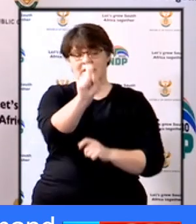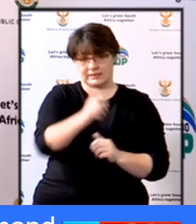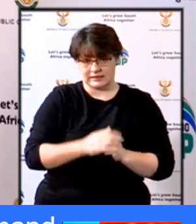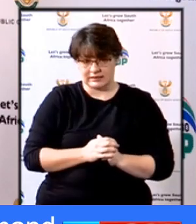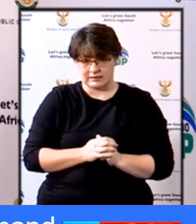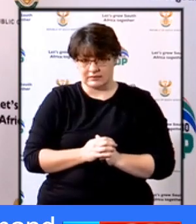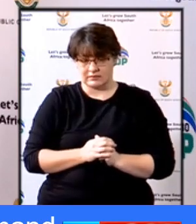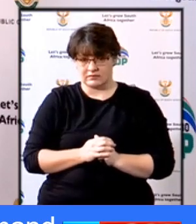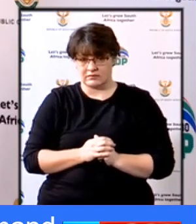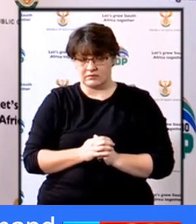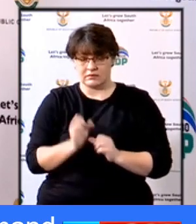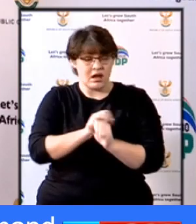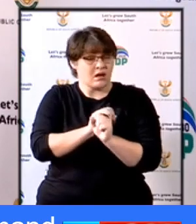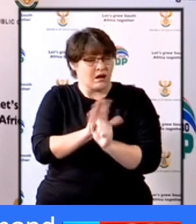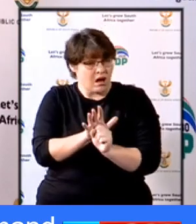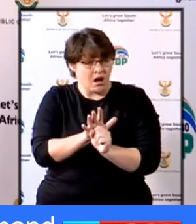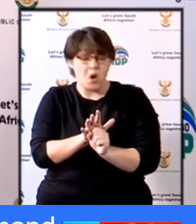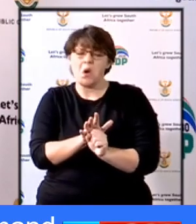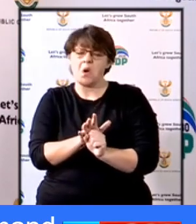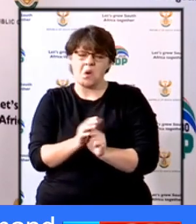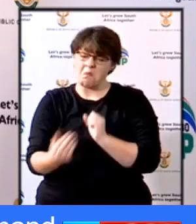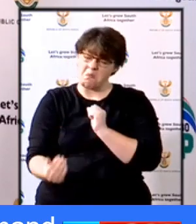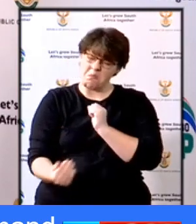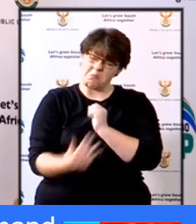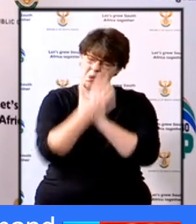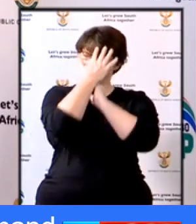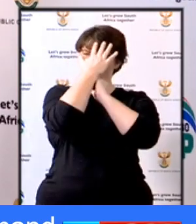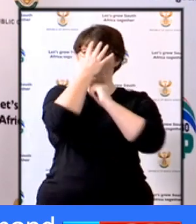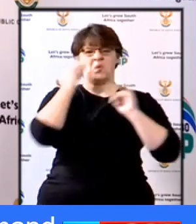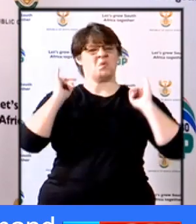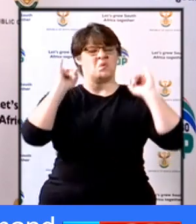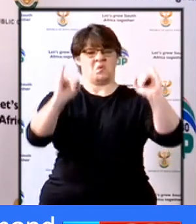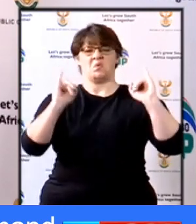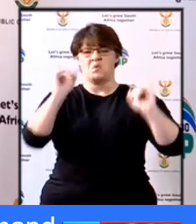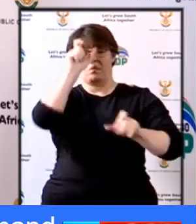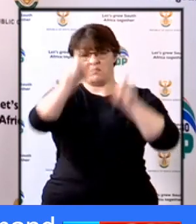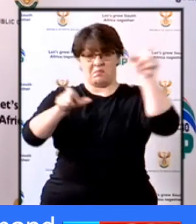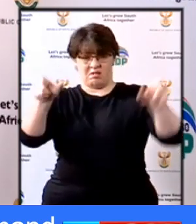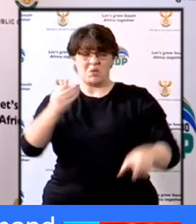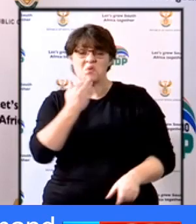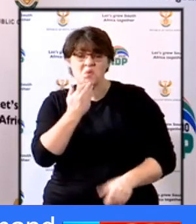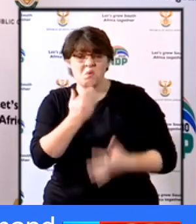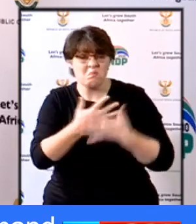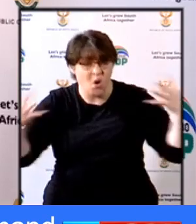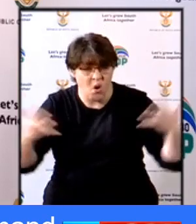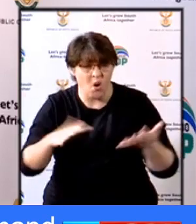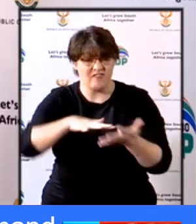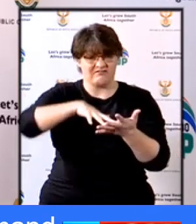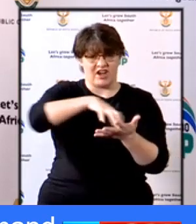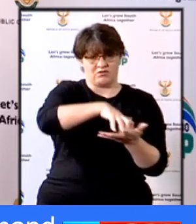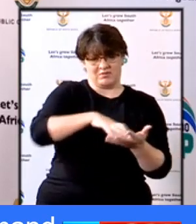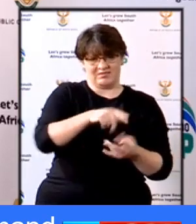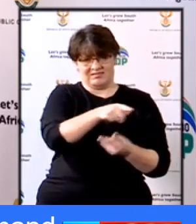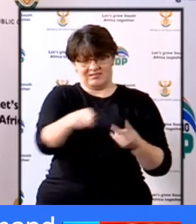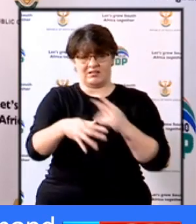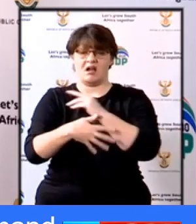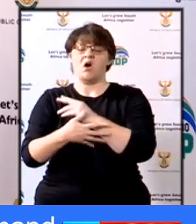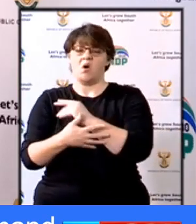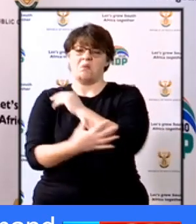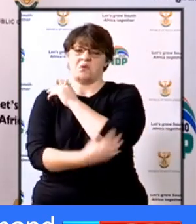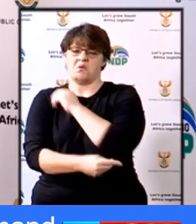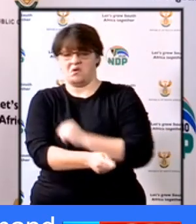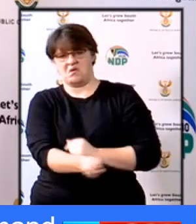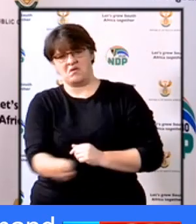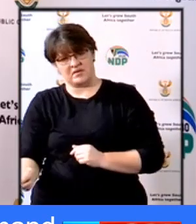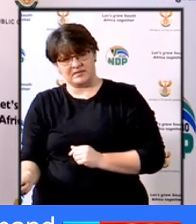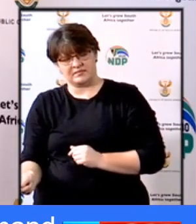hit hard on all South Africans, particularly those who are vulnerable and homeless. We have mounted